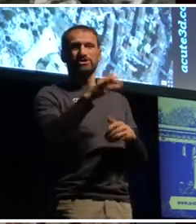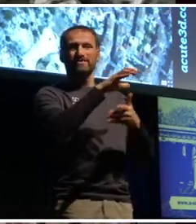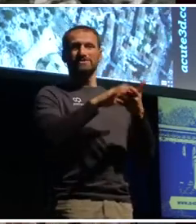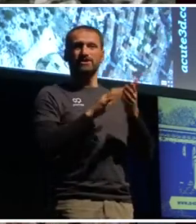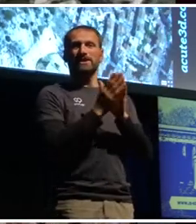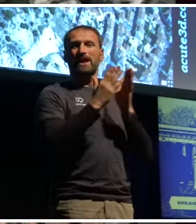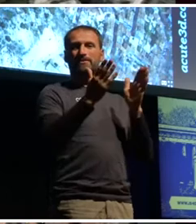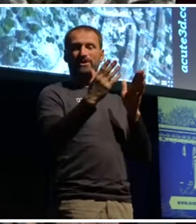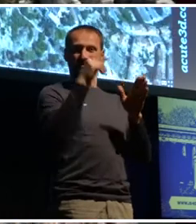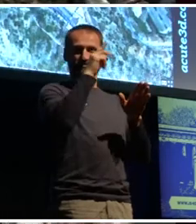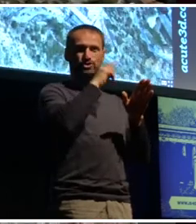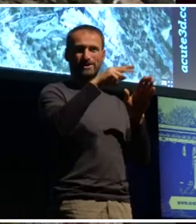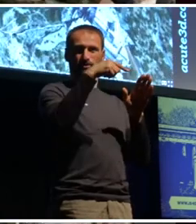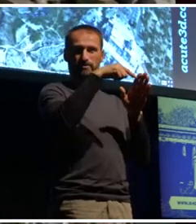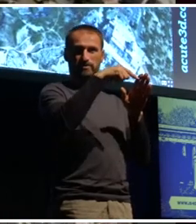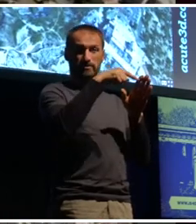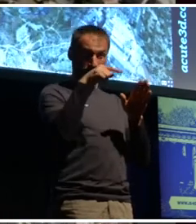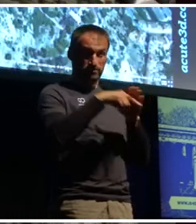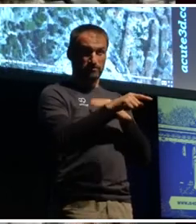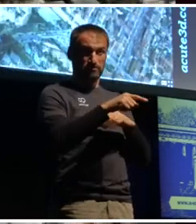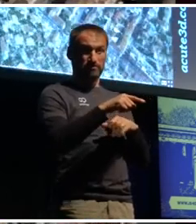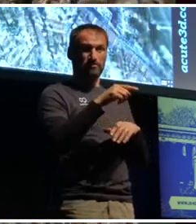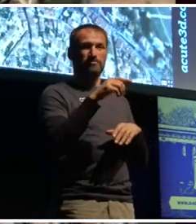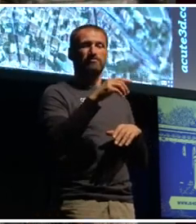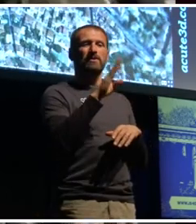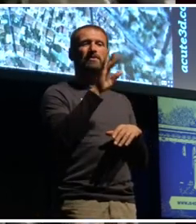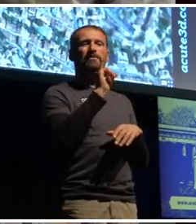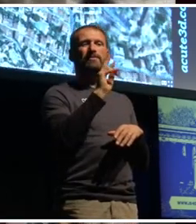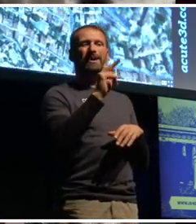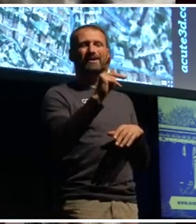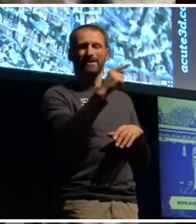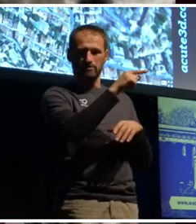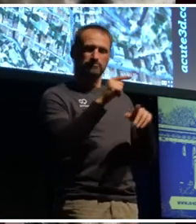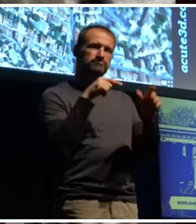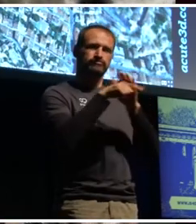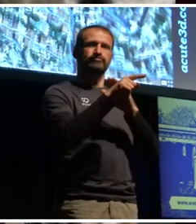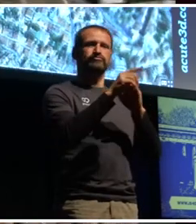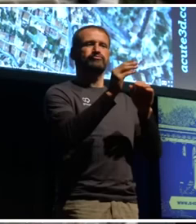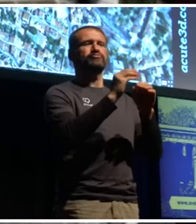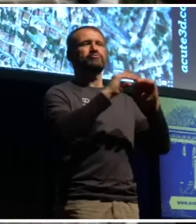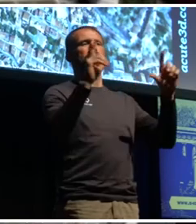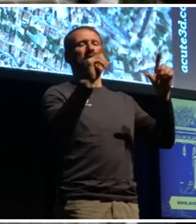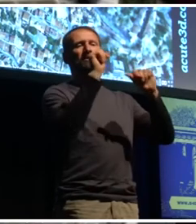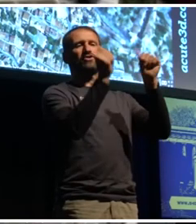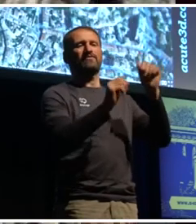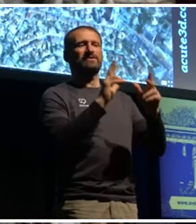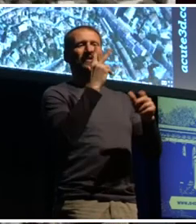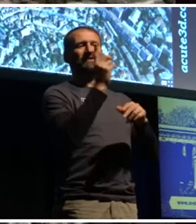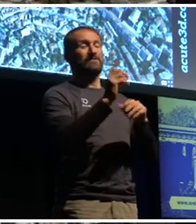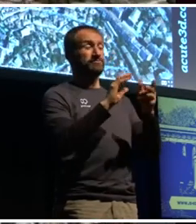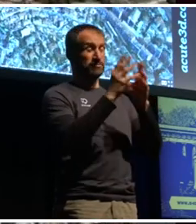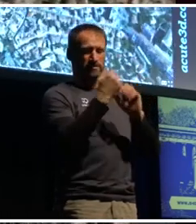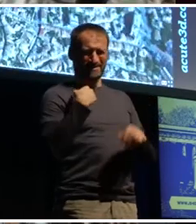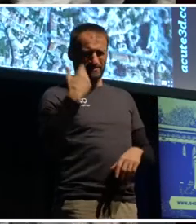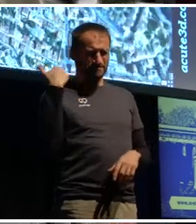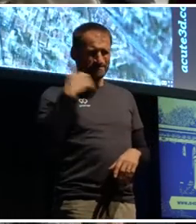Maps. I met these people at SIGGRAPH last year when I was traveling on a work grant. And it's amazing to me